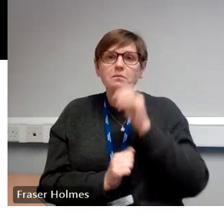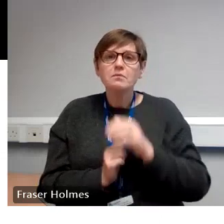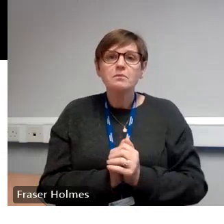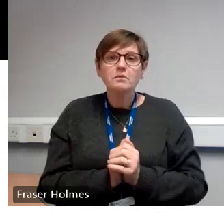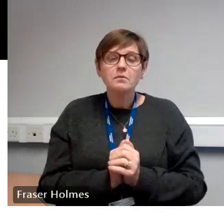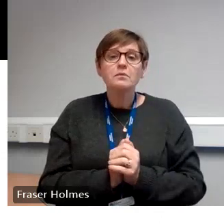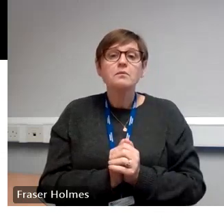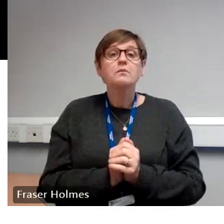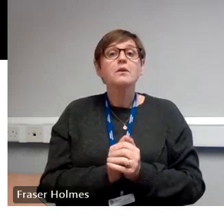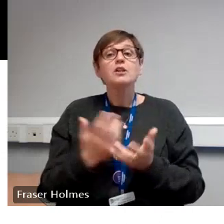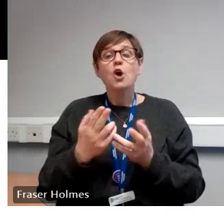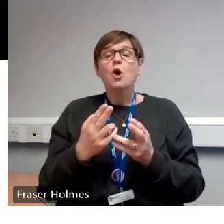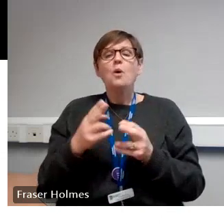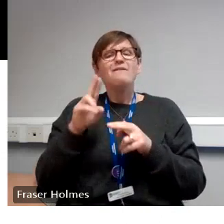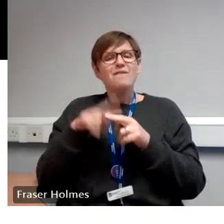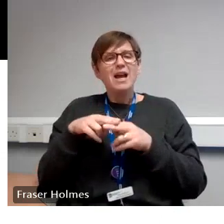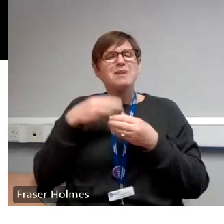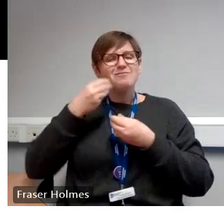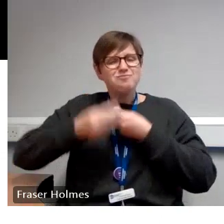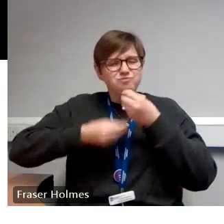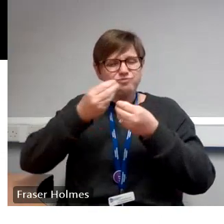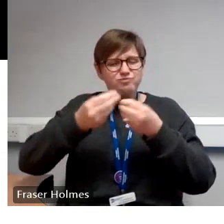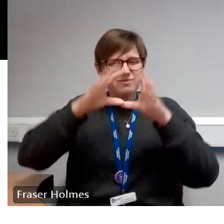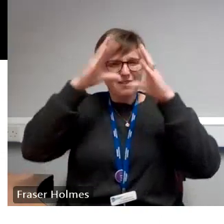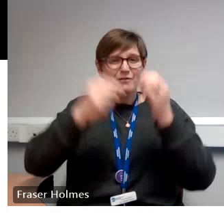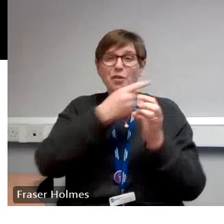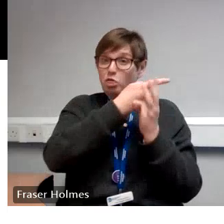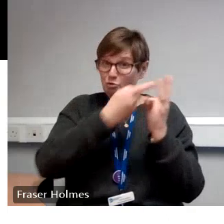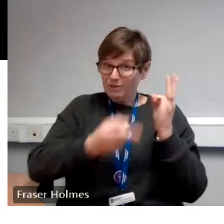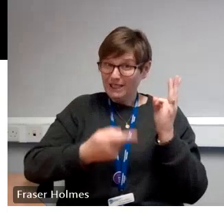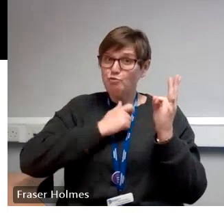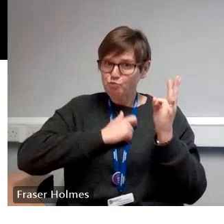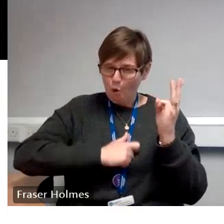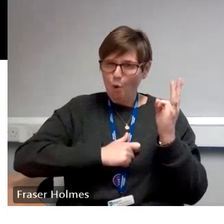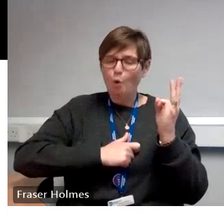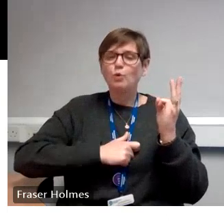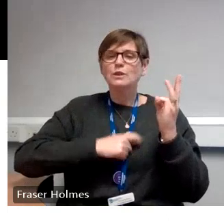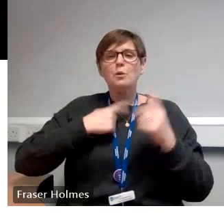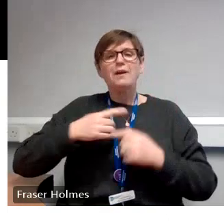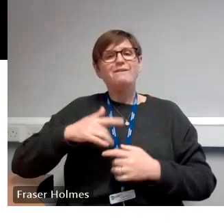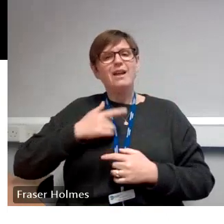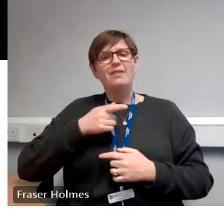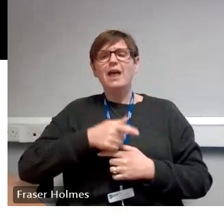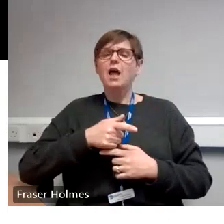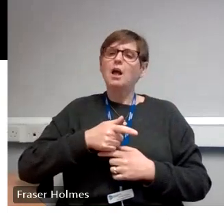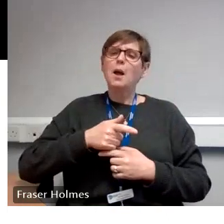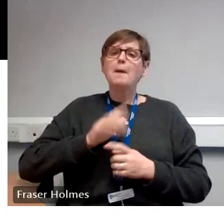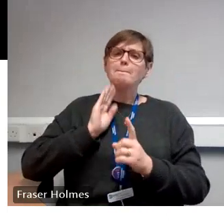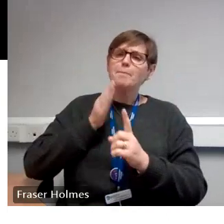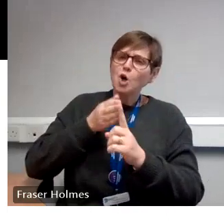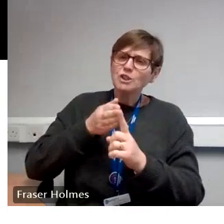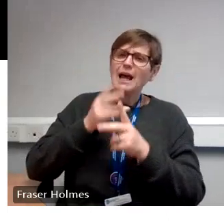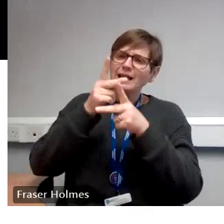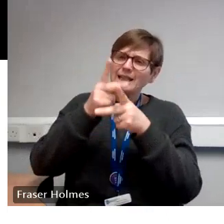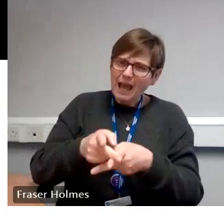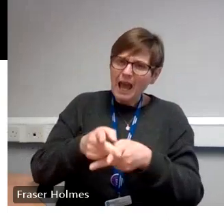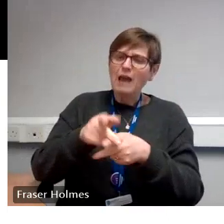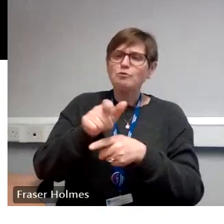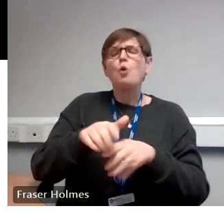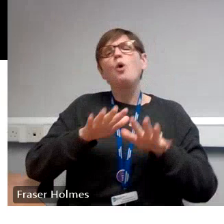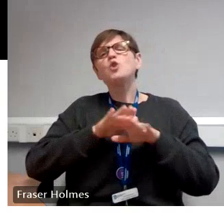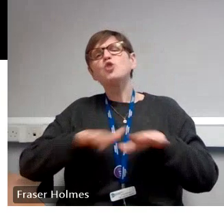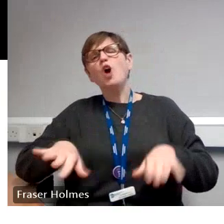Okay, so Faye has given you a really good overview of those 3 roles, which we consider to be the personalised care roles or the non-clinical